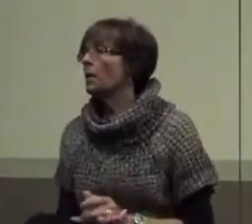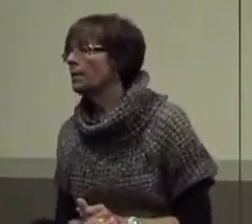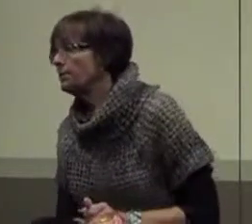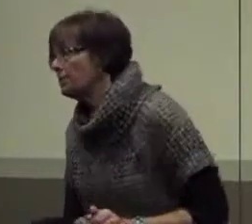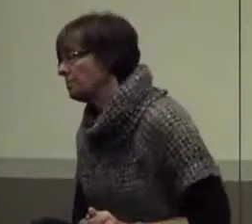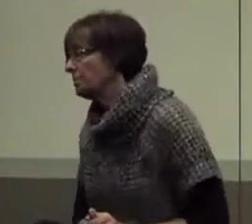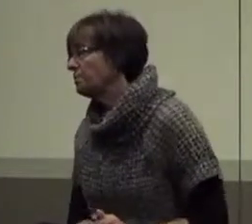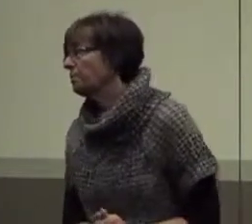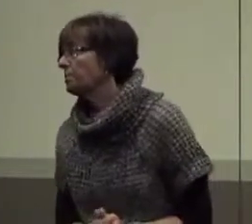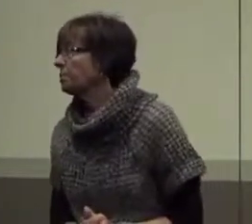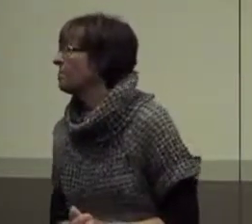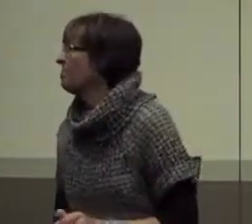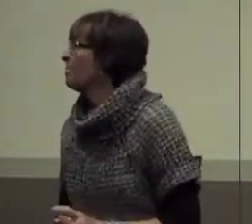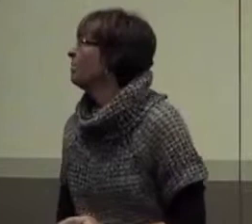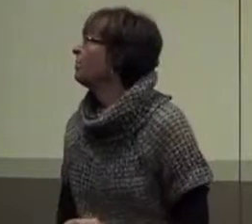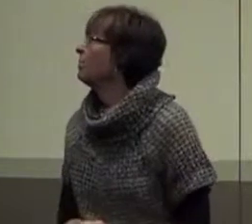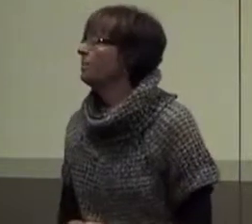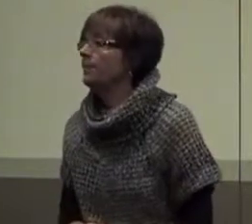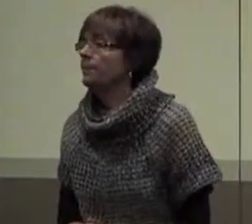There we go.